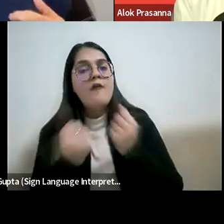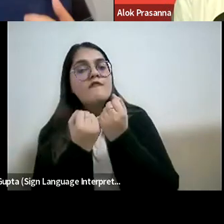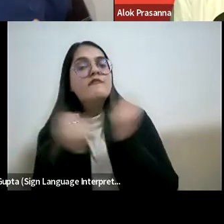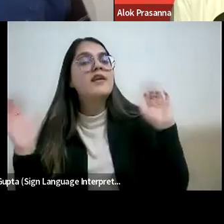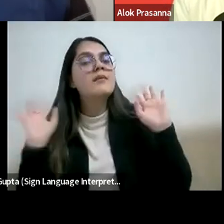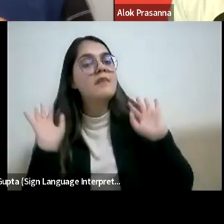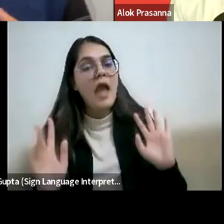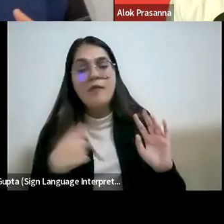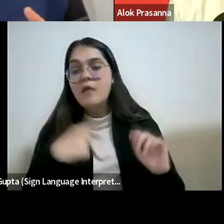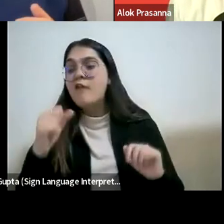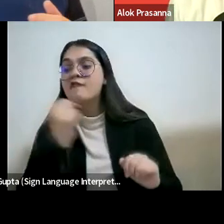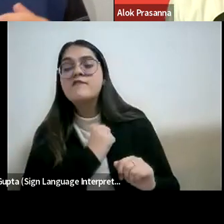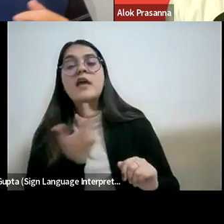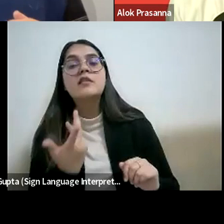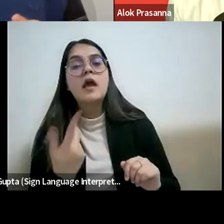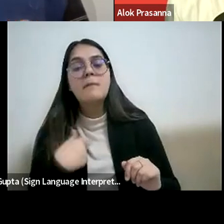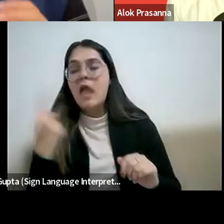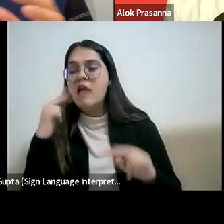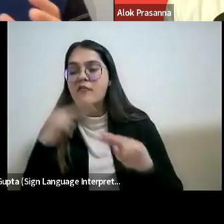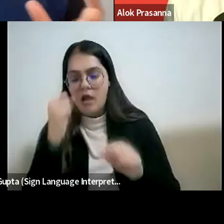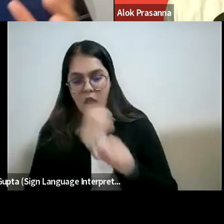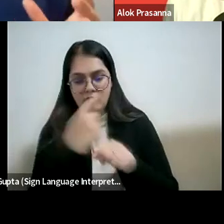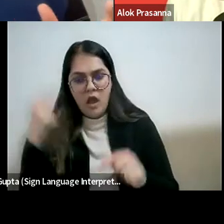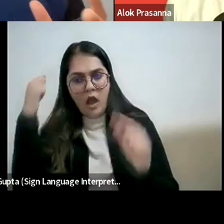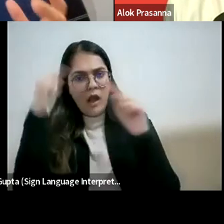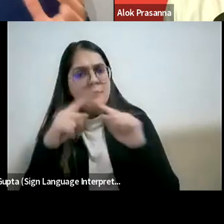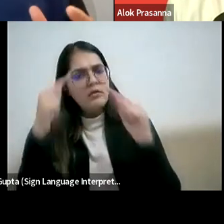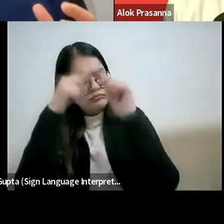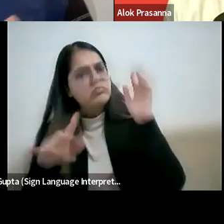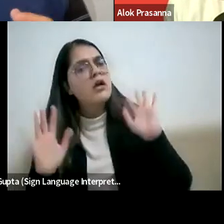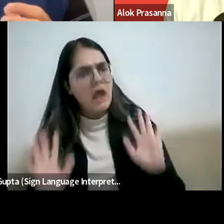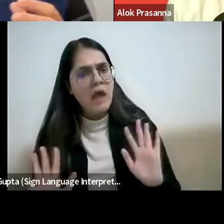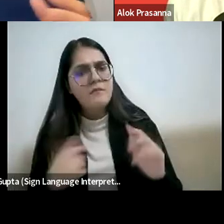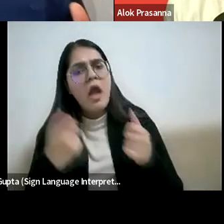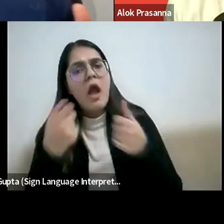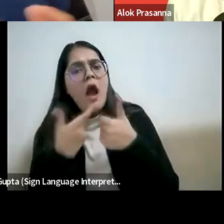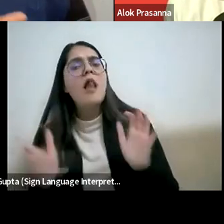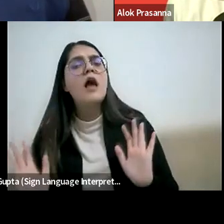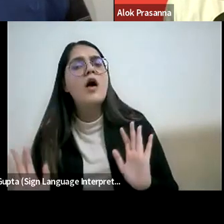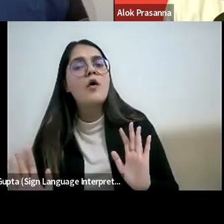have the freedom to disagree with government. These things I heard from